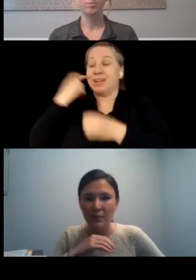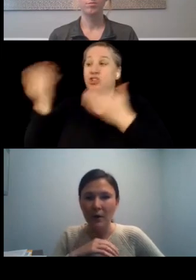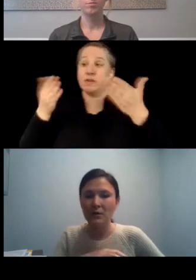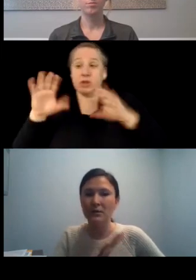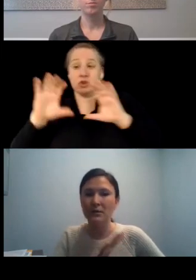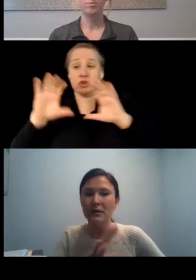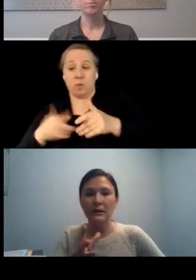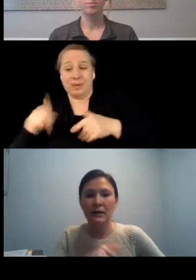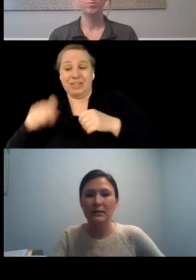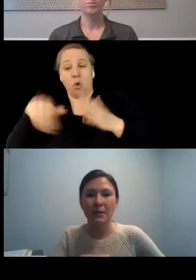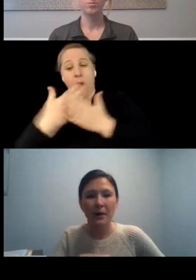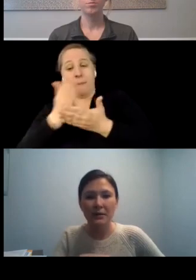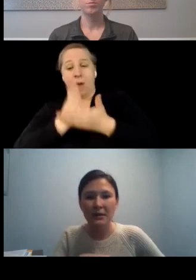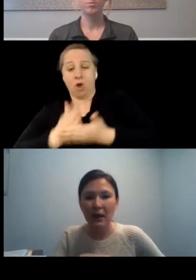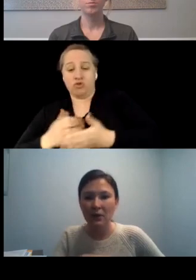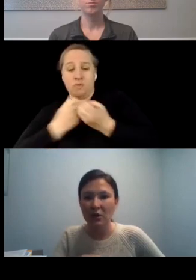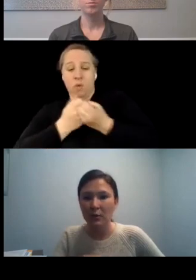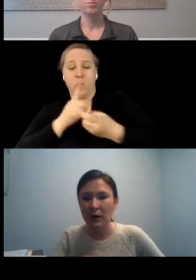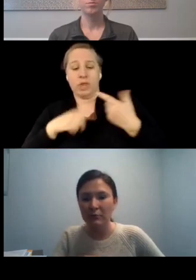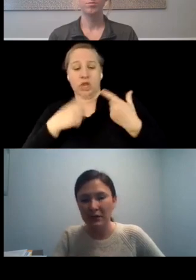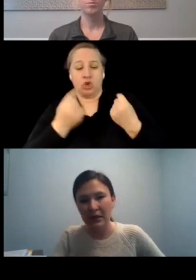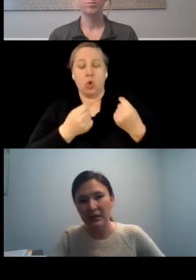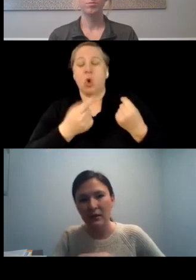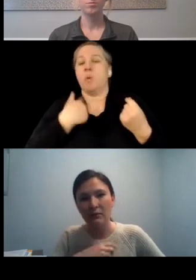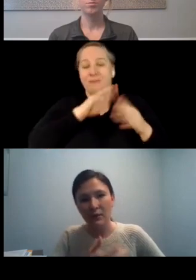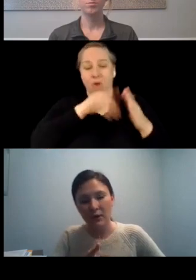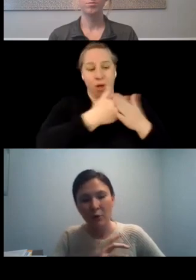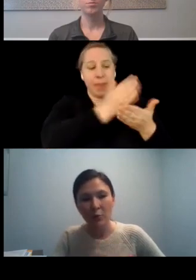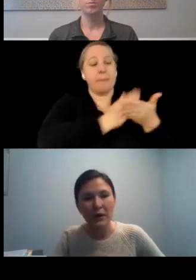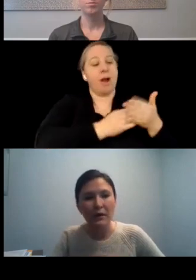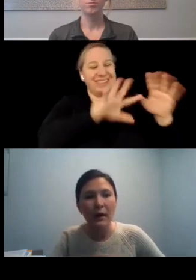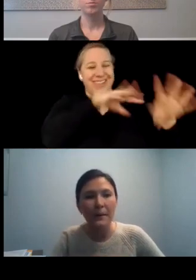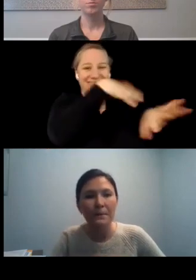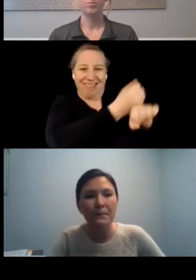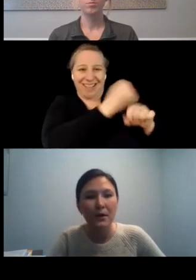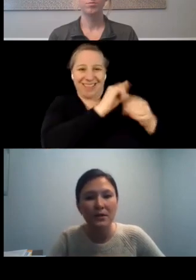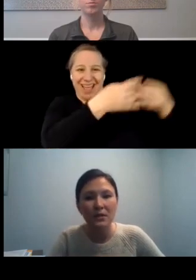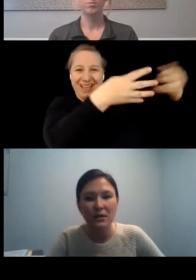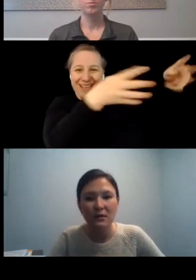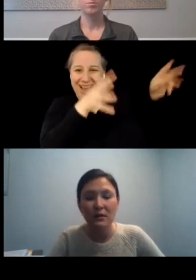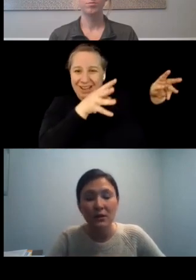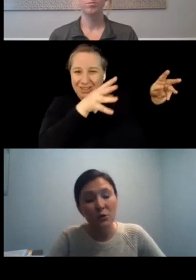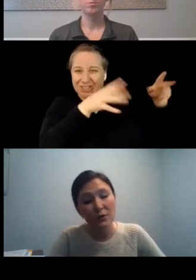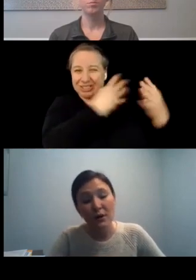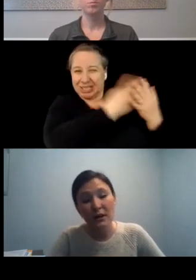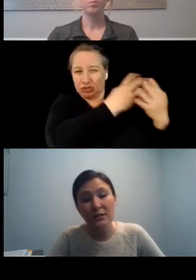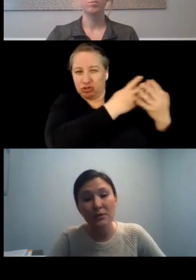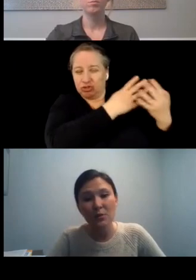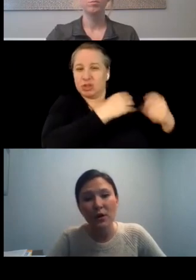have all of our parts locked up in the parts cage, and then we're able to get the appropriate parts to